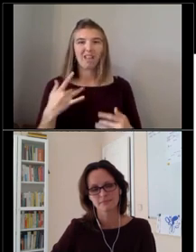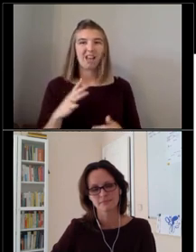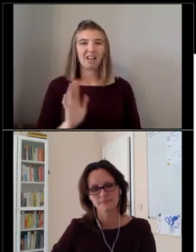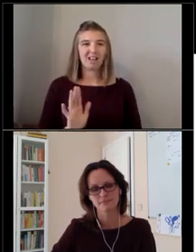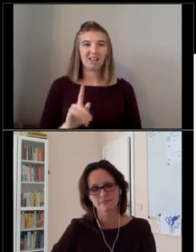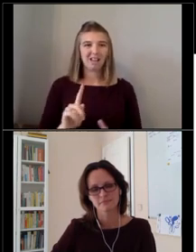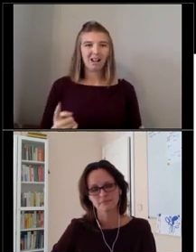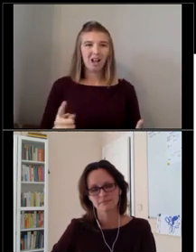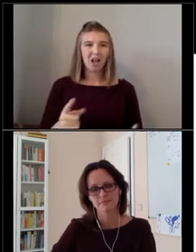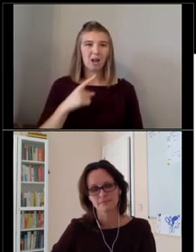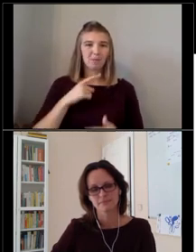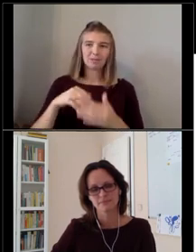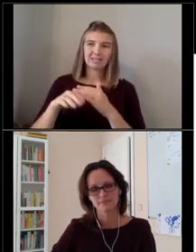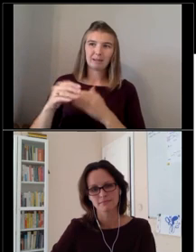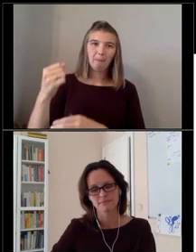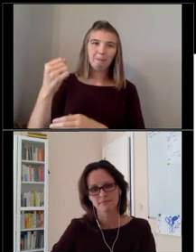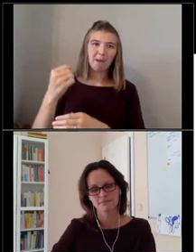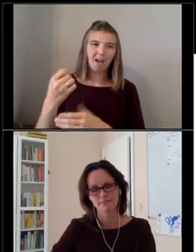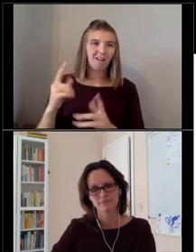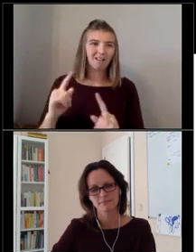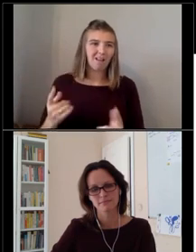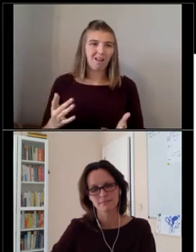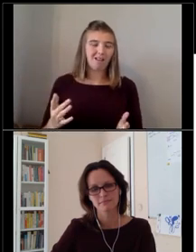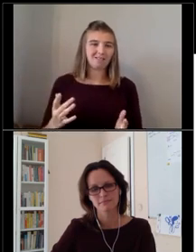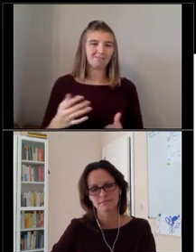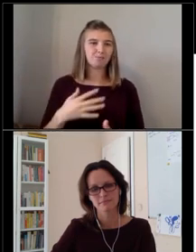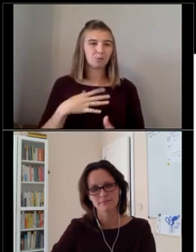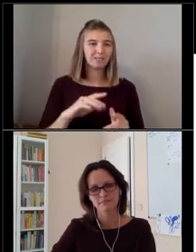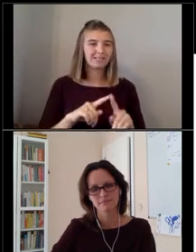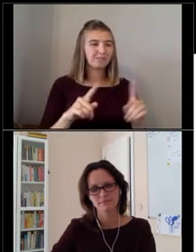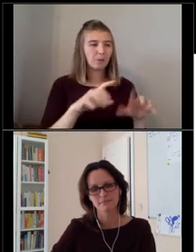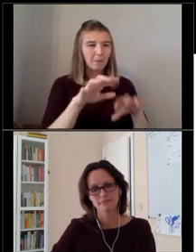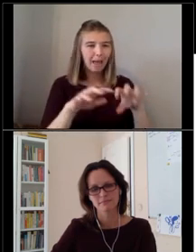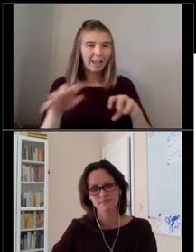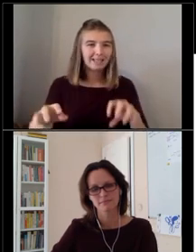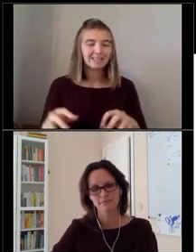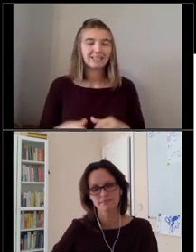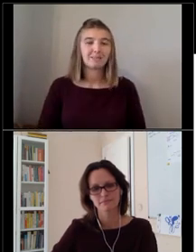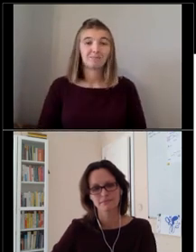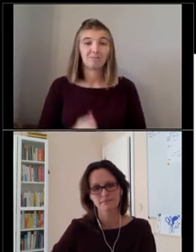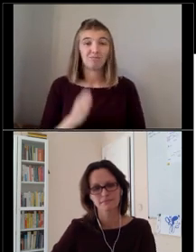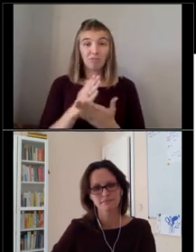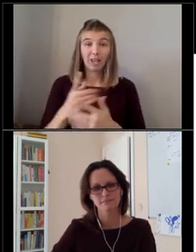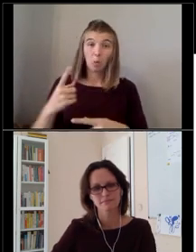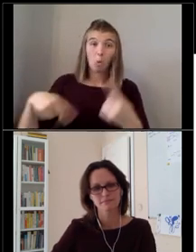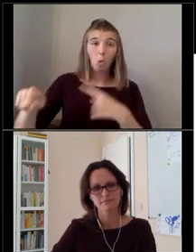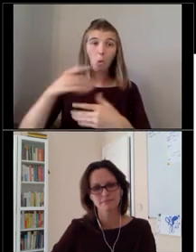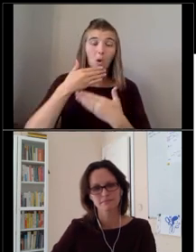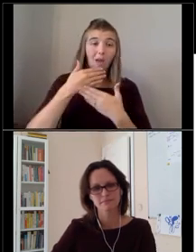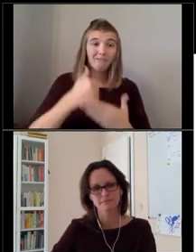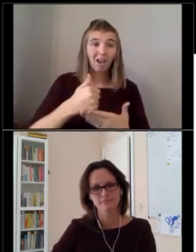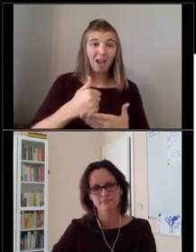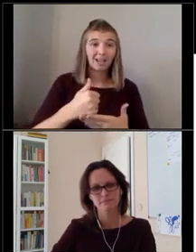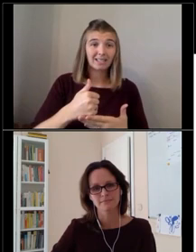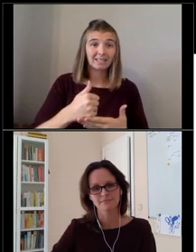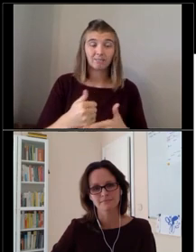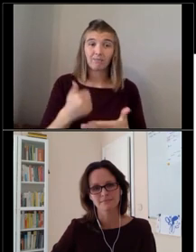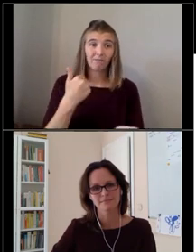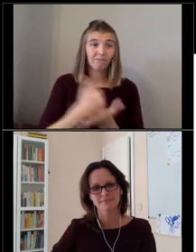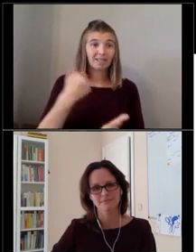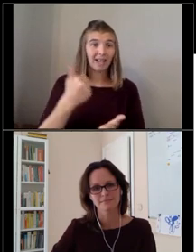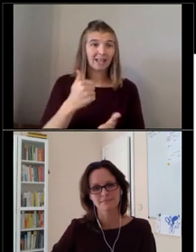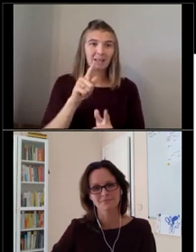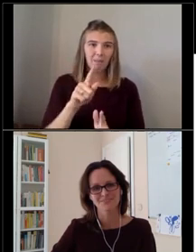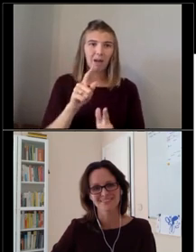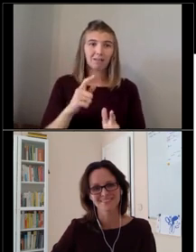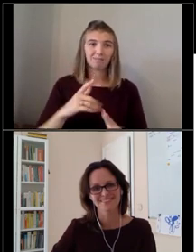But it's the sort of advice that all of you have given. Fantastic advice, but do be prepared that some people will be very